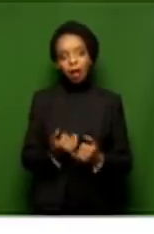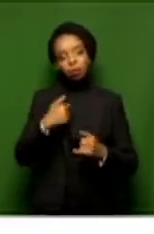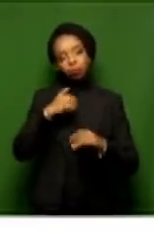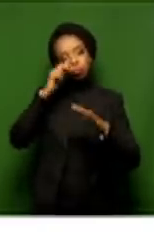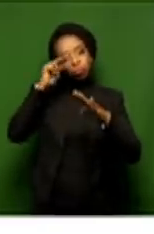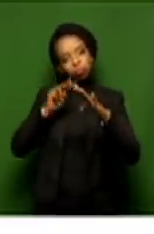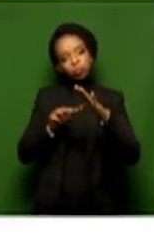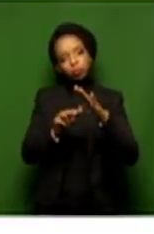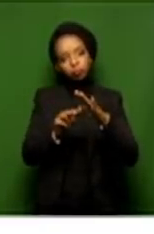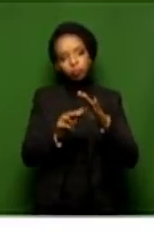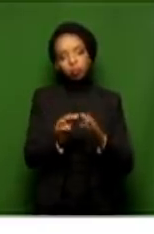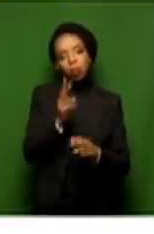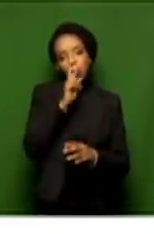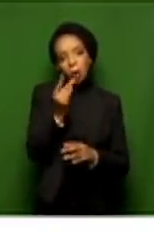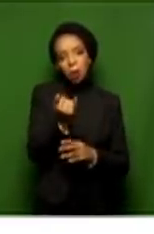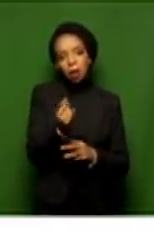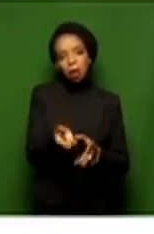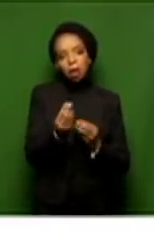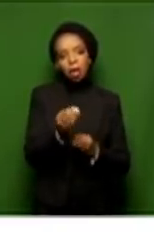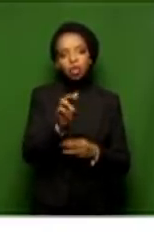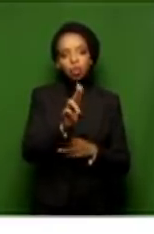that they look like they will be getting